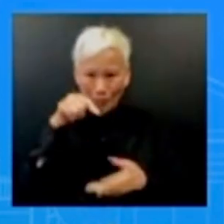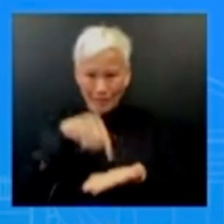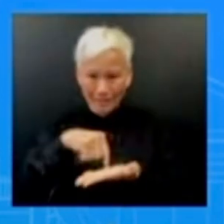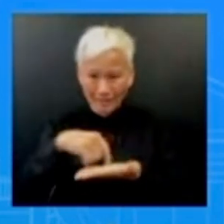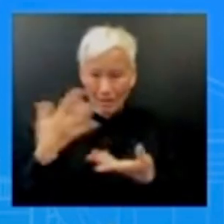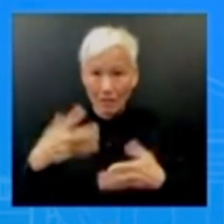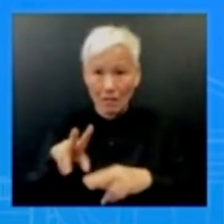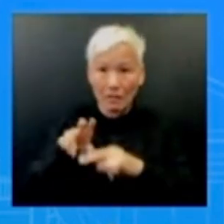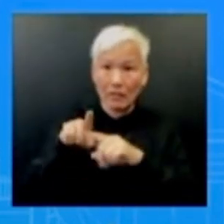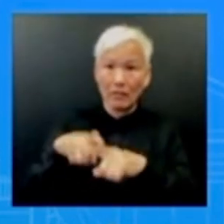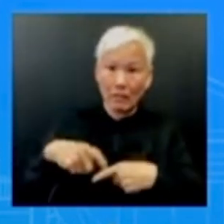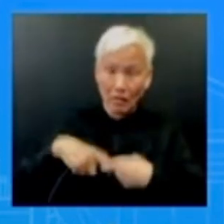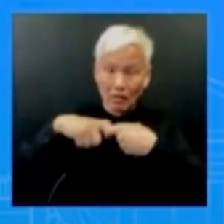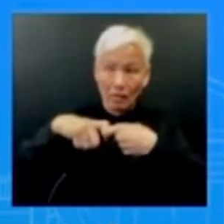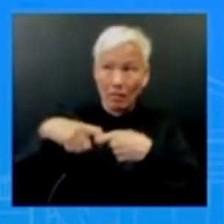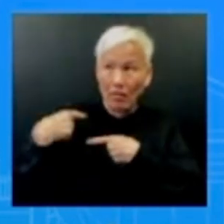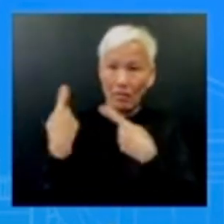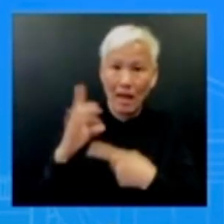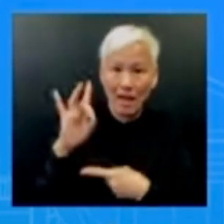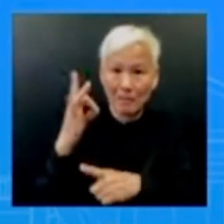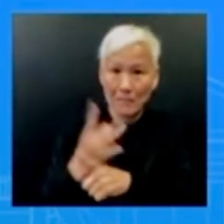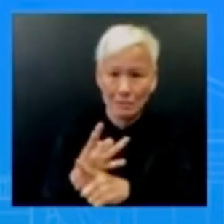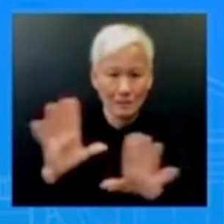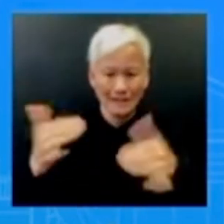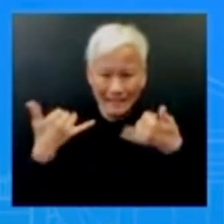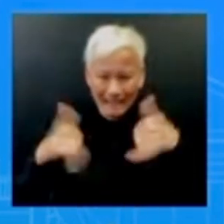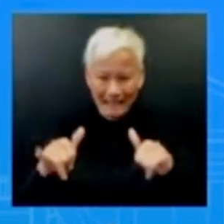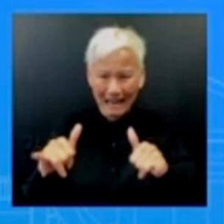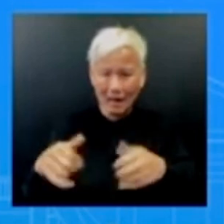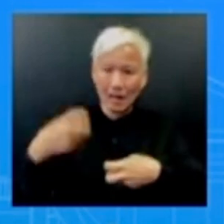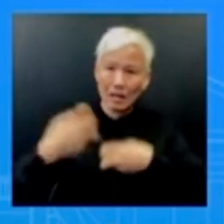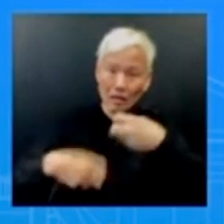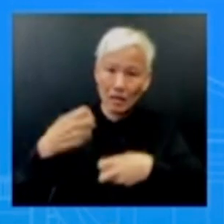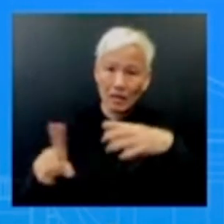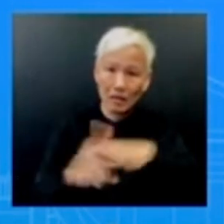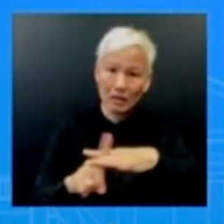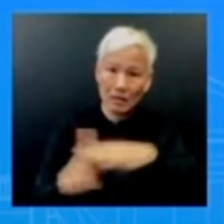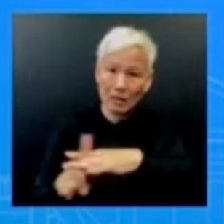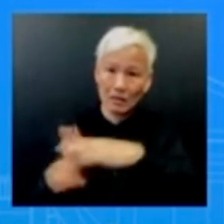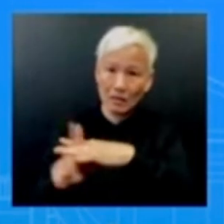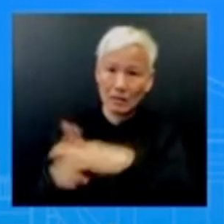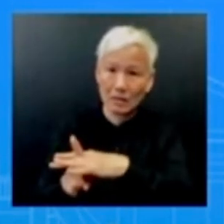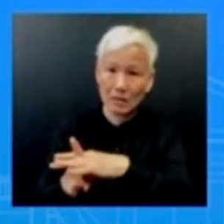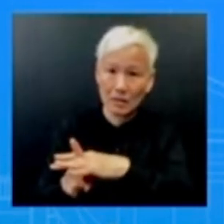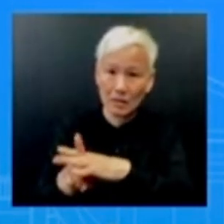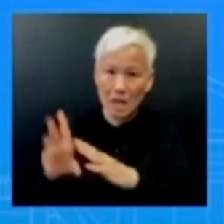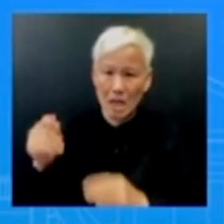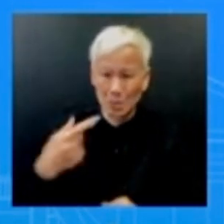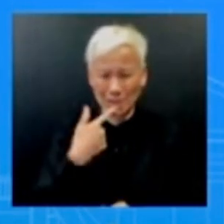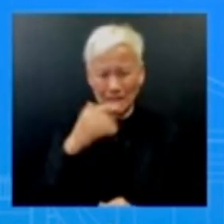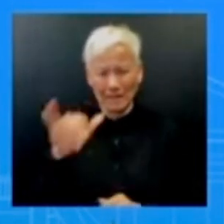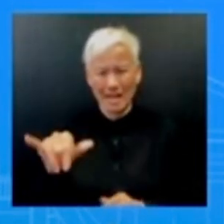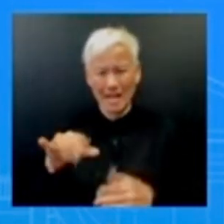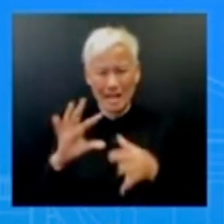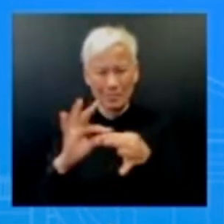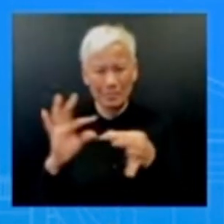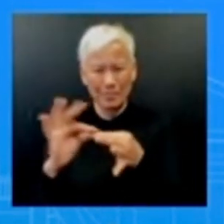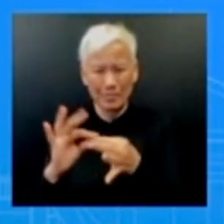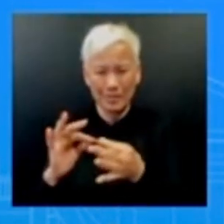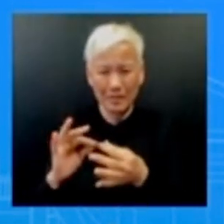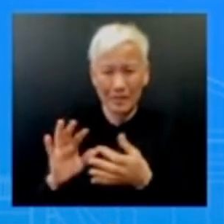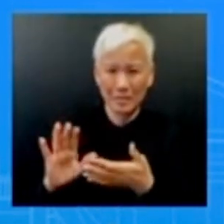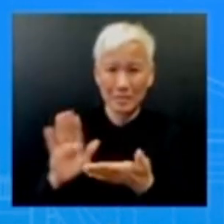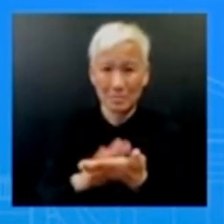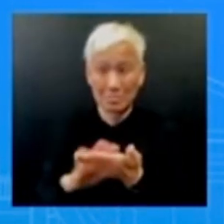discriminated against. I understand that you're in the front row and you feel comfortable and you get questions all the time. But there are people in the back who don't